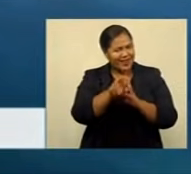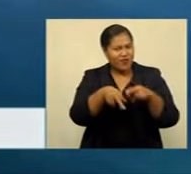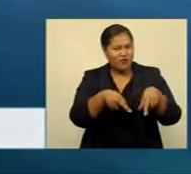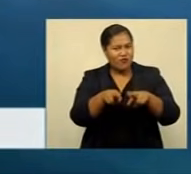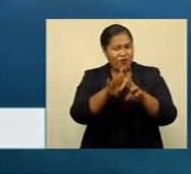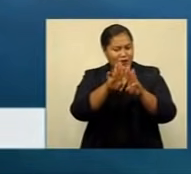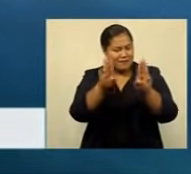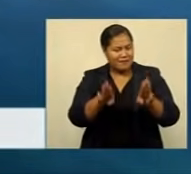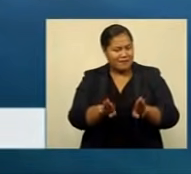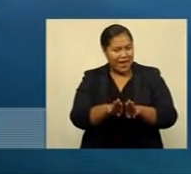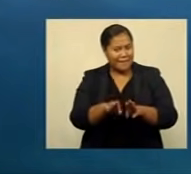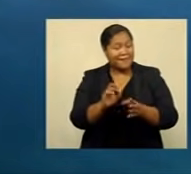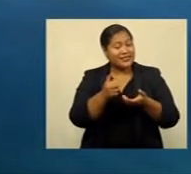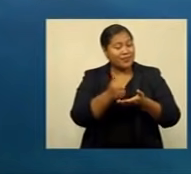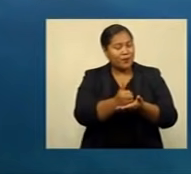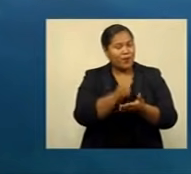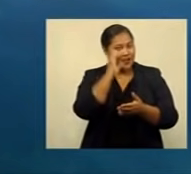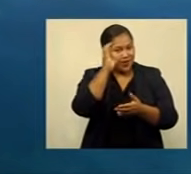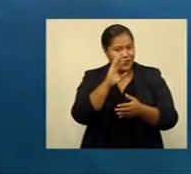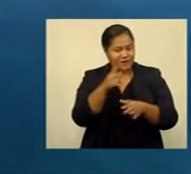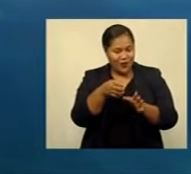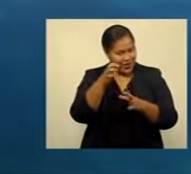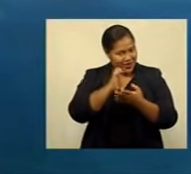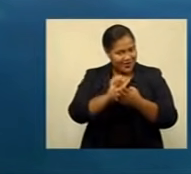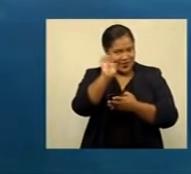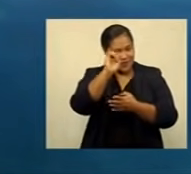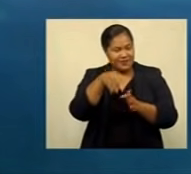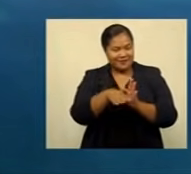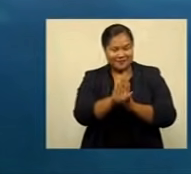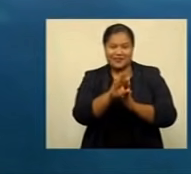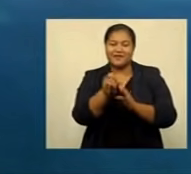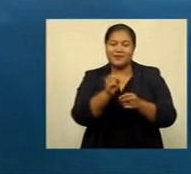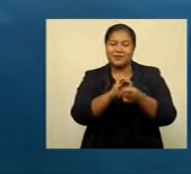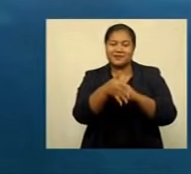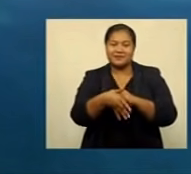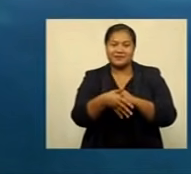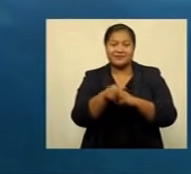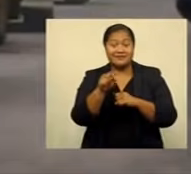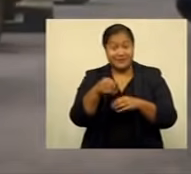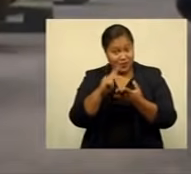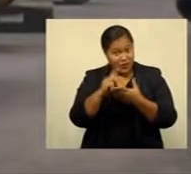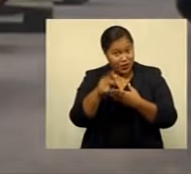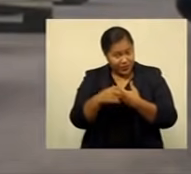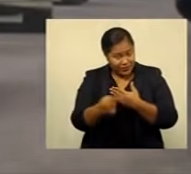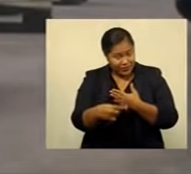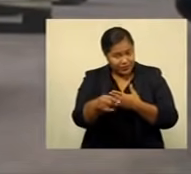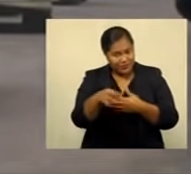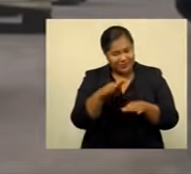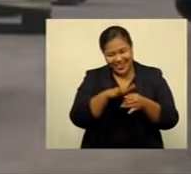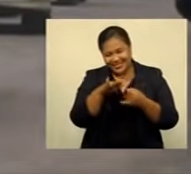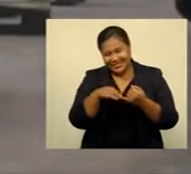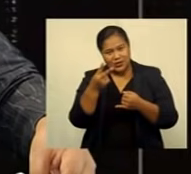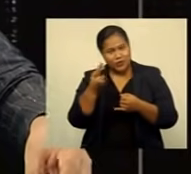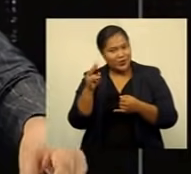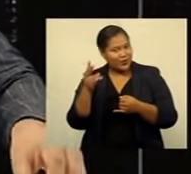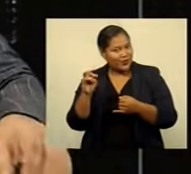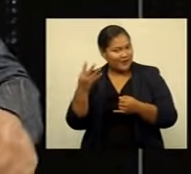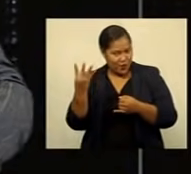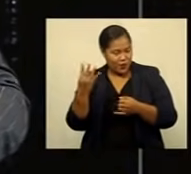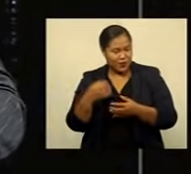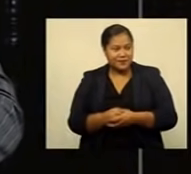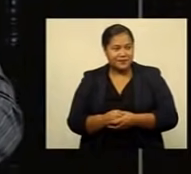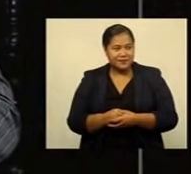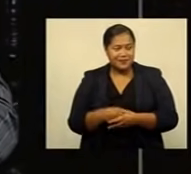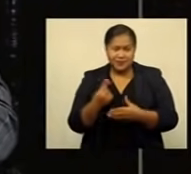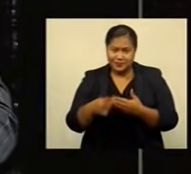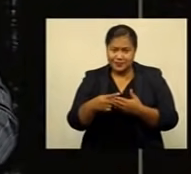the country's efforts for economic recovery from COVID-19. The program will run until 2024. The